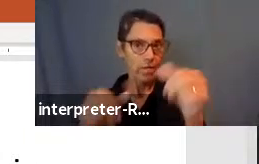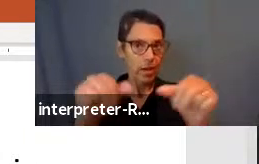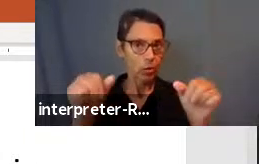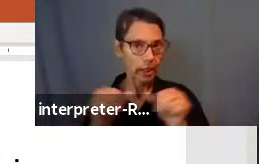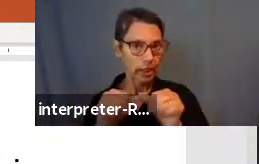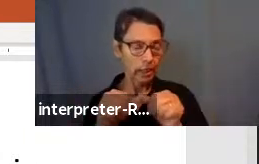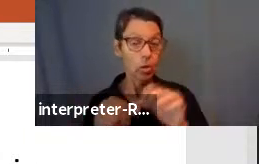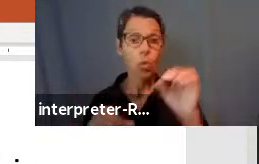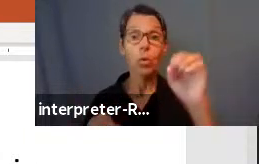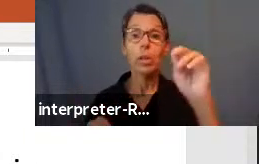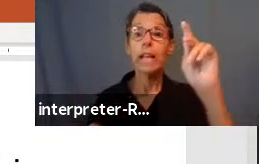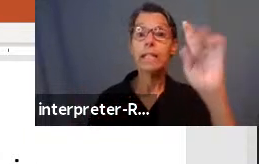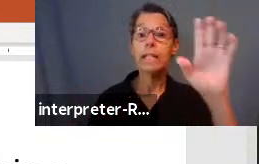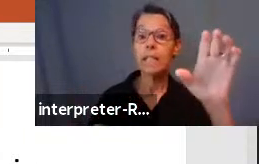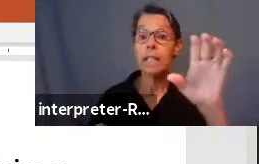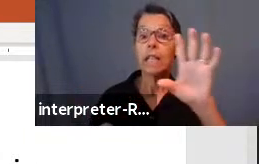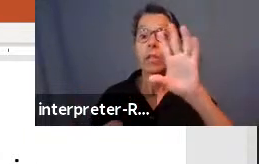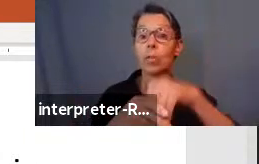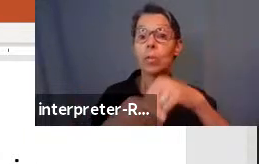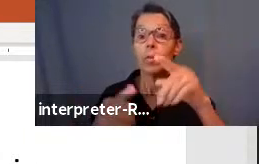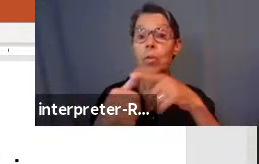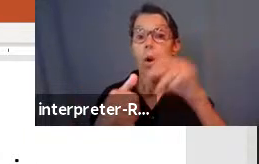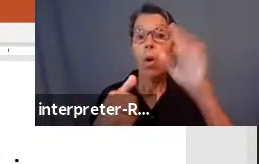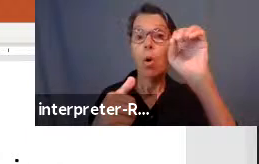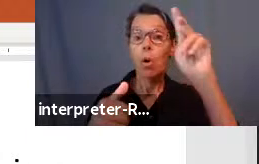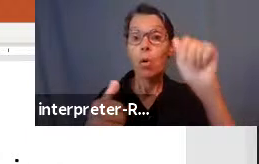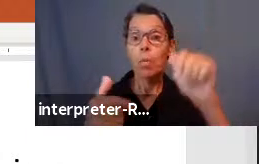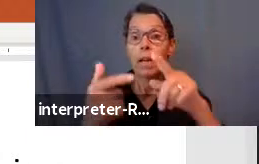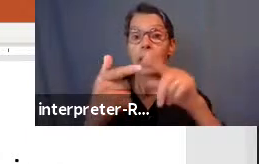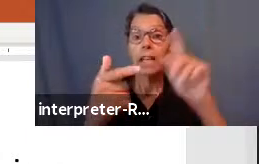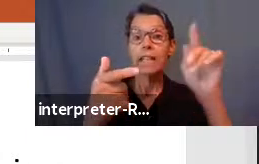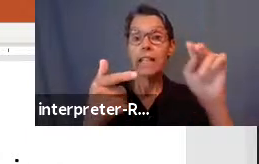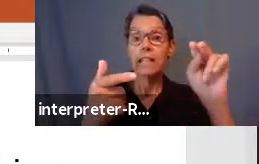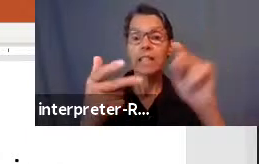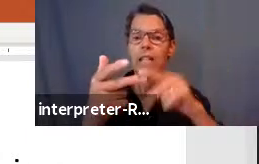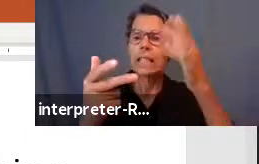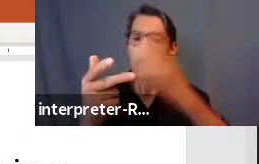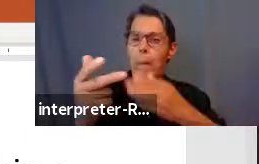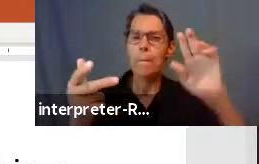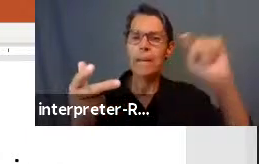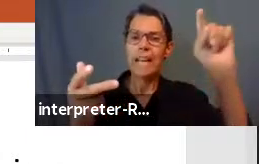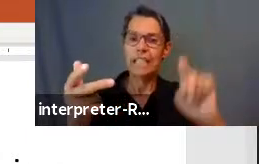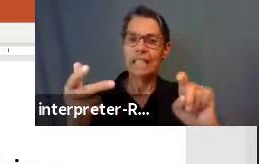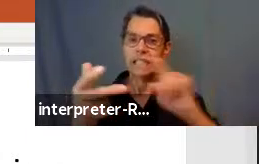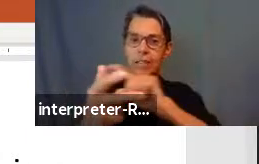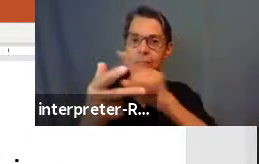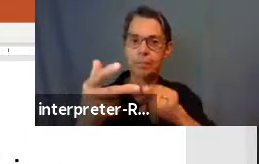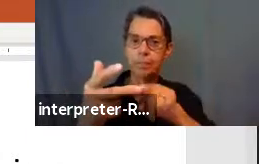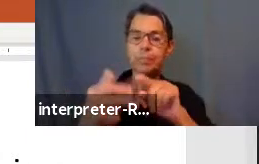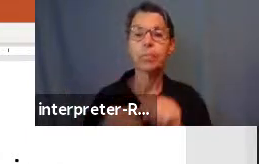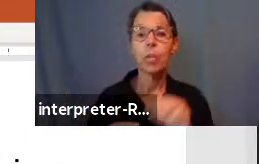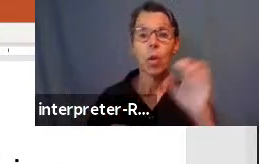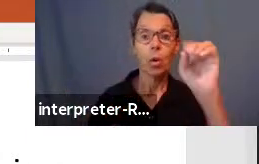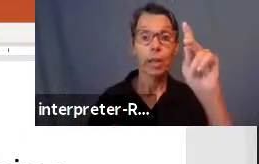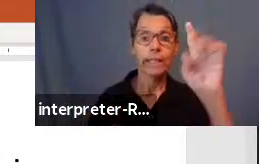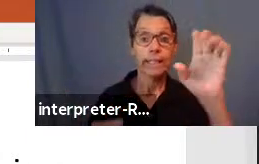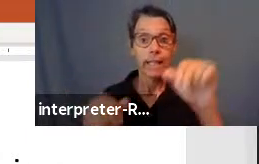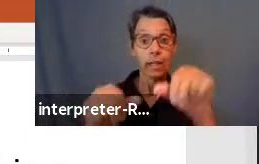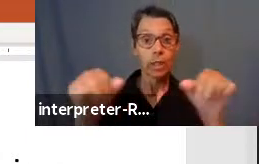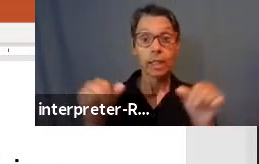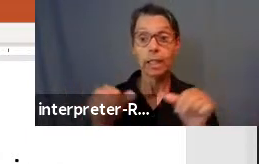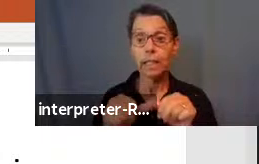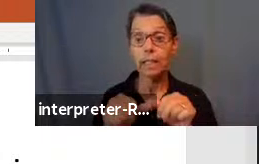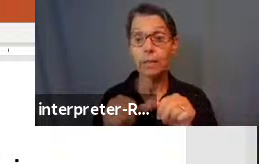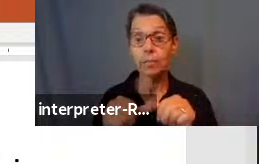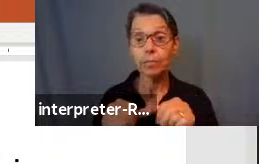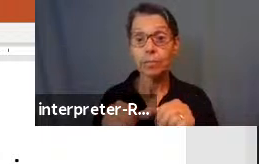area serves states of Oklahoma, Kansas, and portions of Texas. And the Oklahoma City area is home to